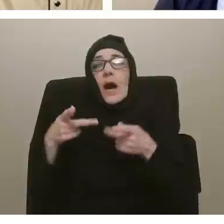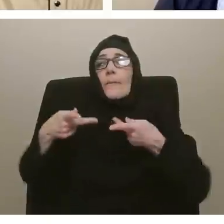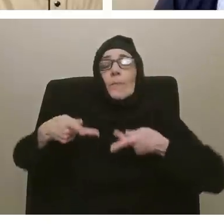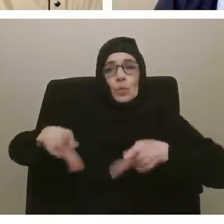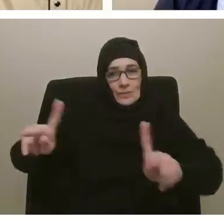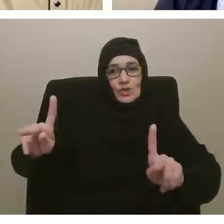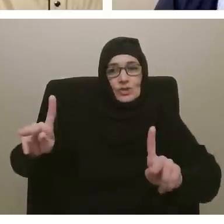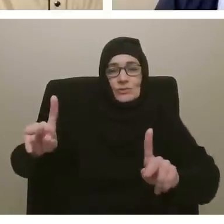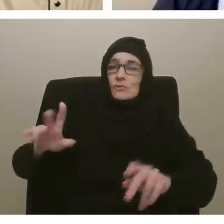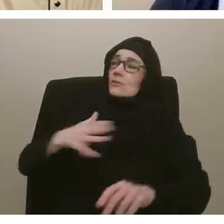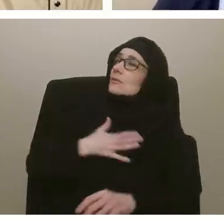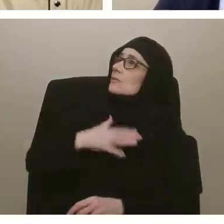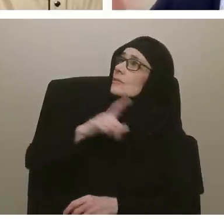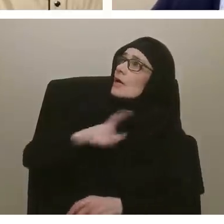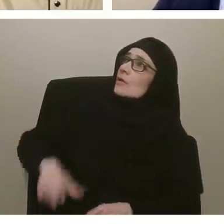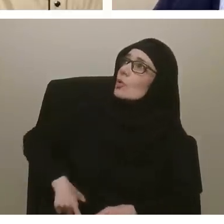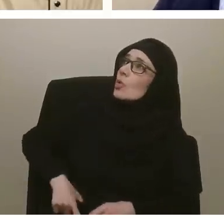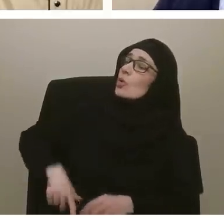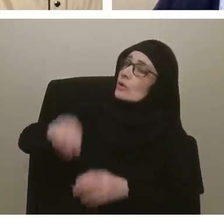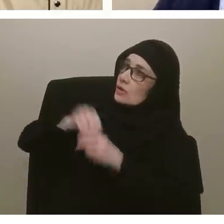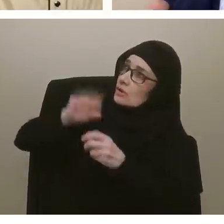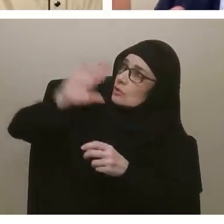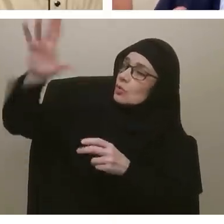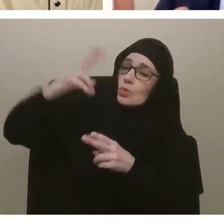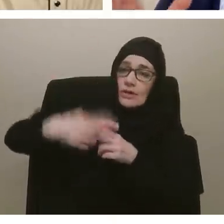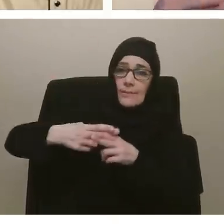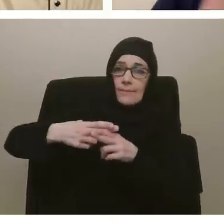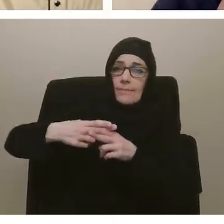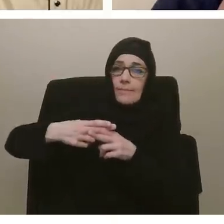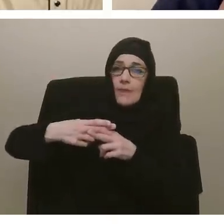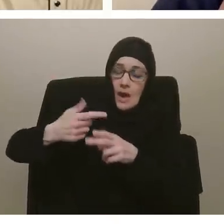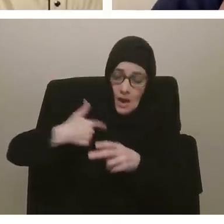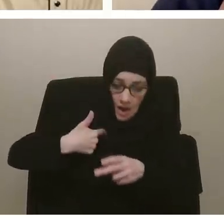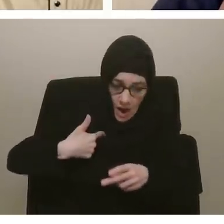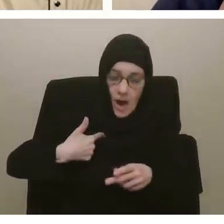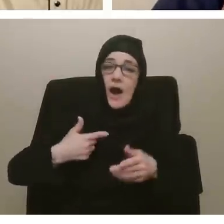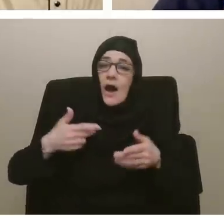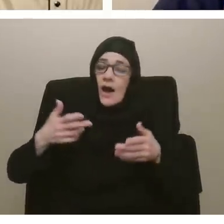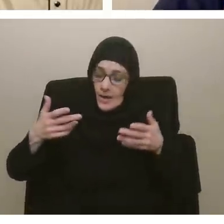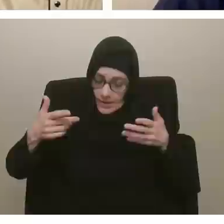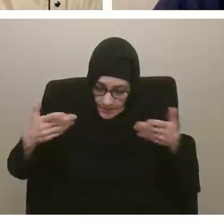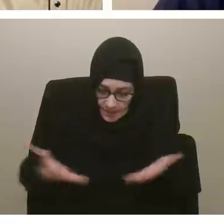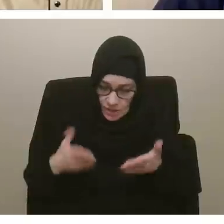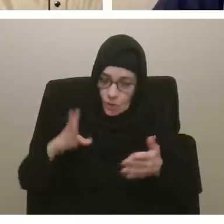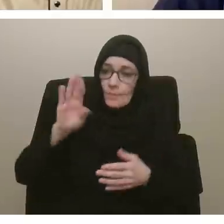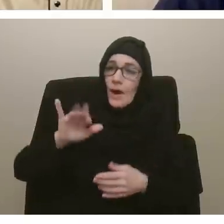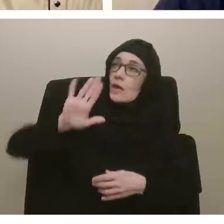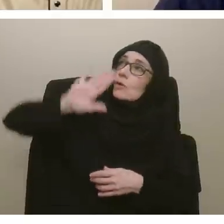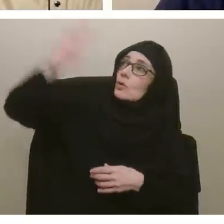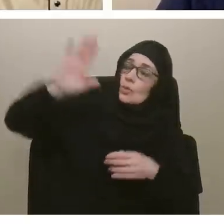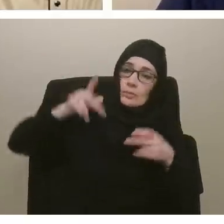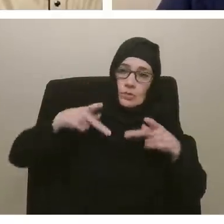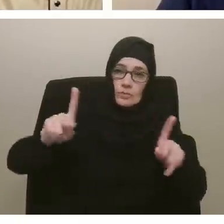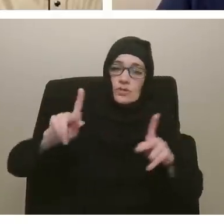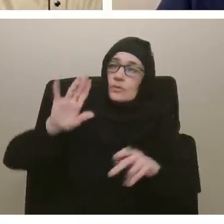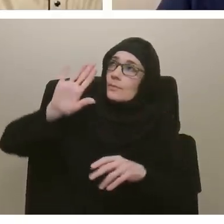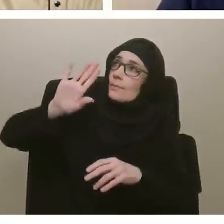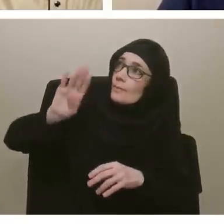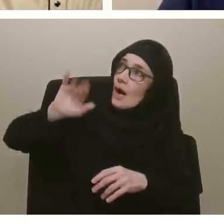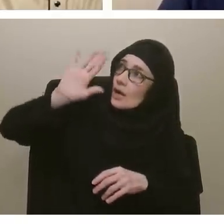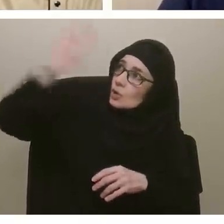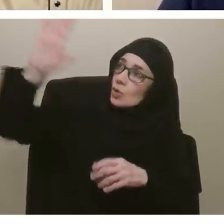Bismika. I enter into this world of the Quran by your name, wallahi, by your permission, by your aid, because of